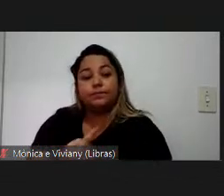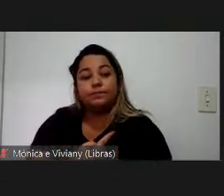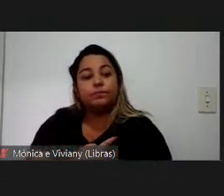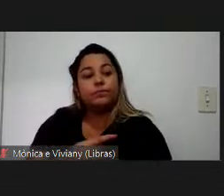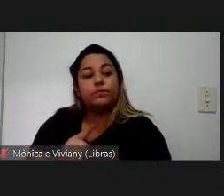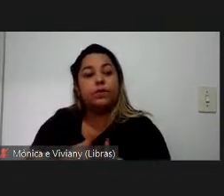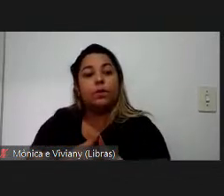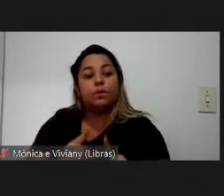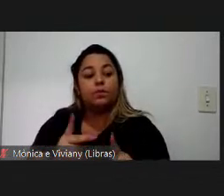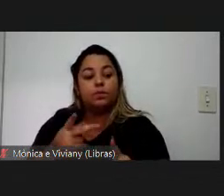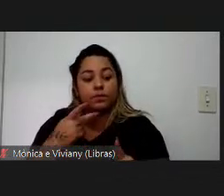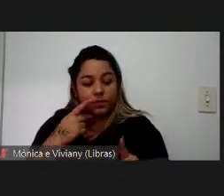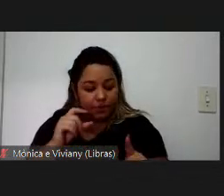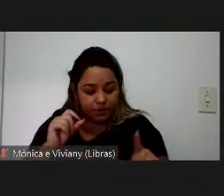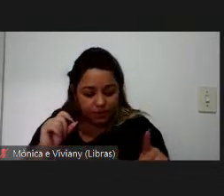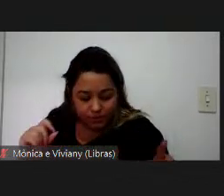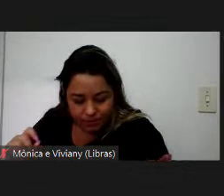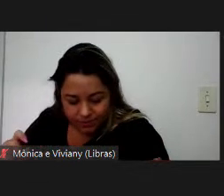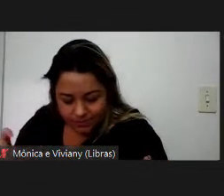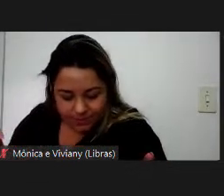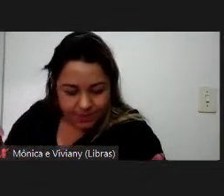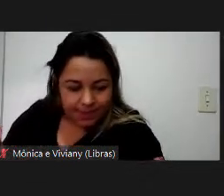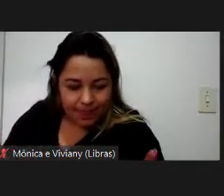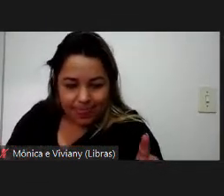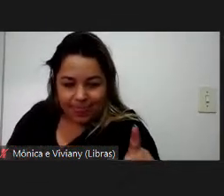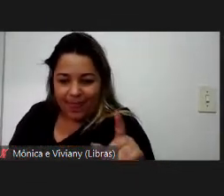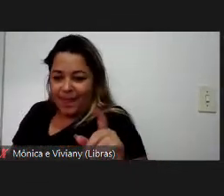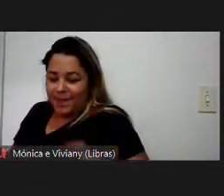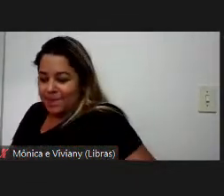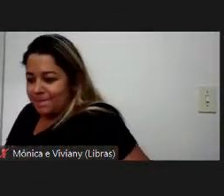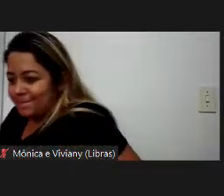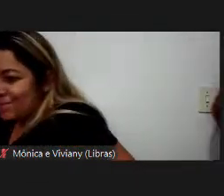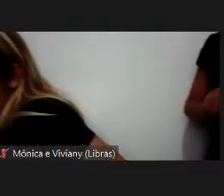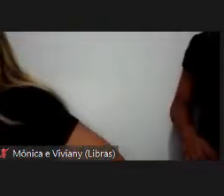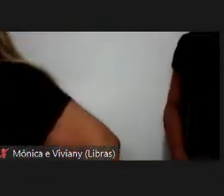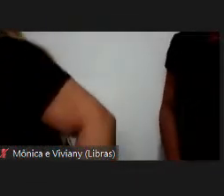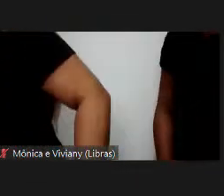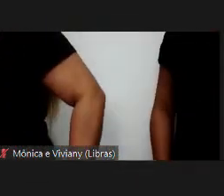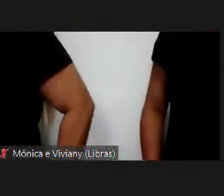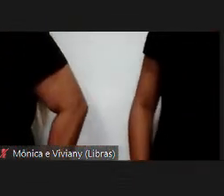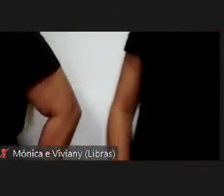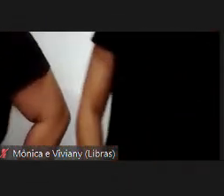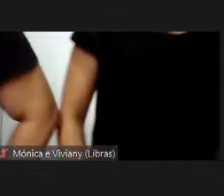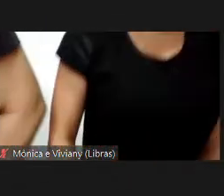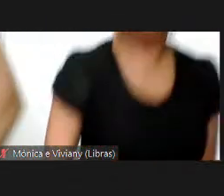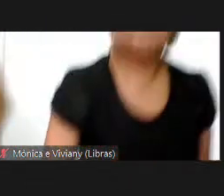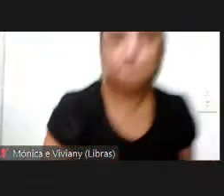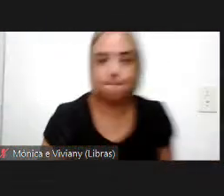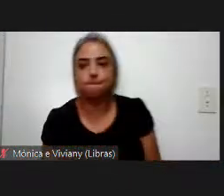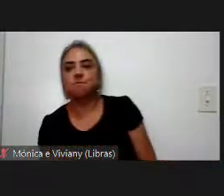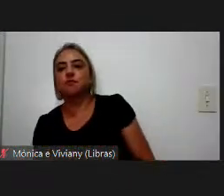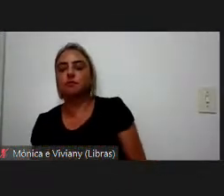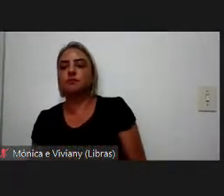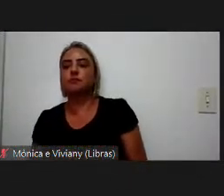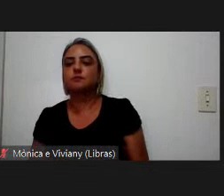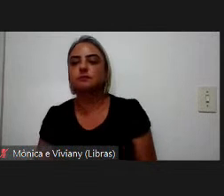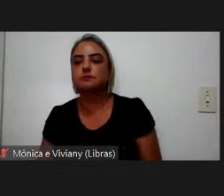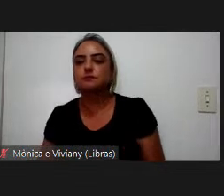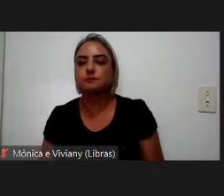So we are speaking for whom is this recommendation? Workforce, the